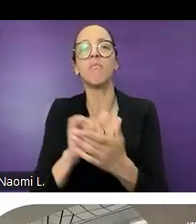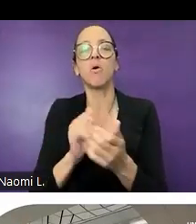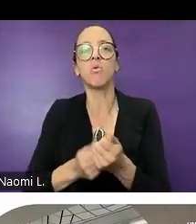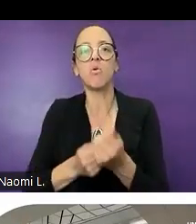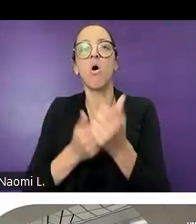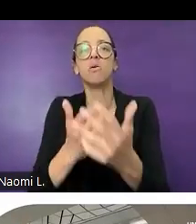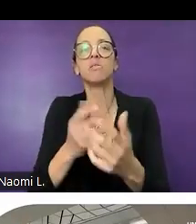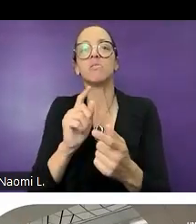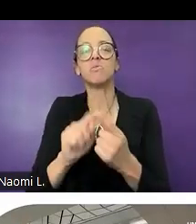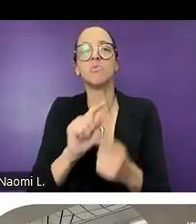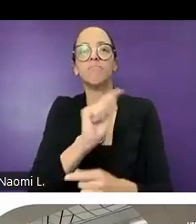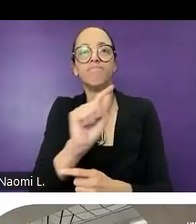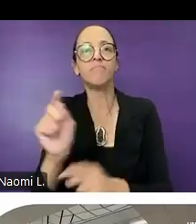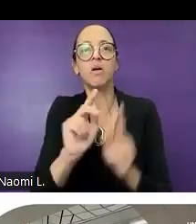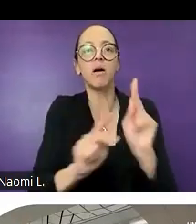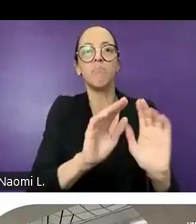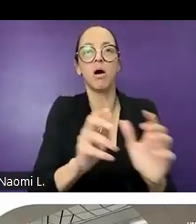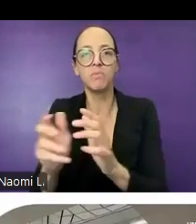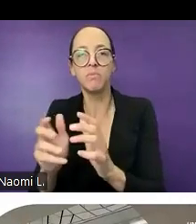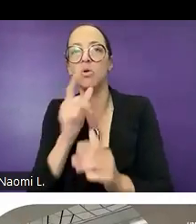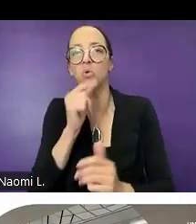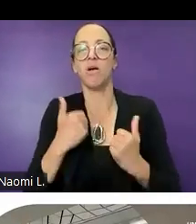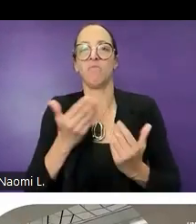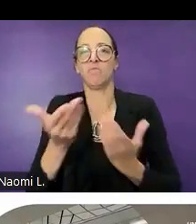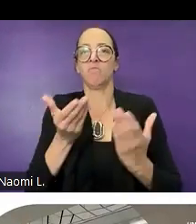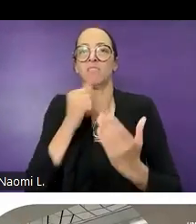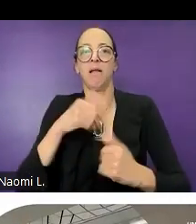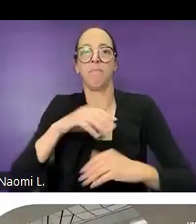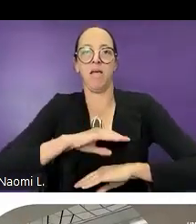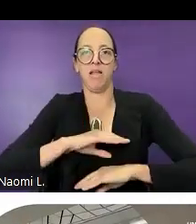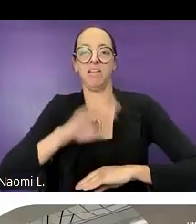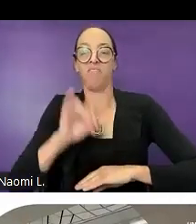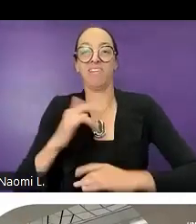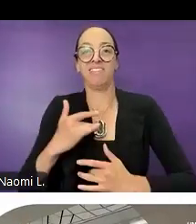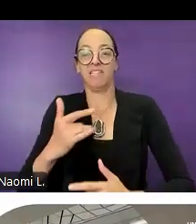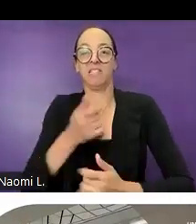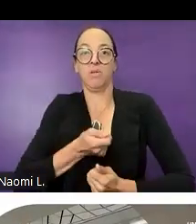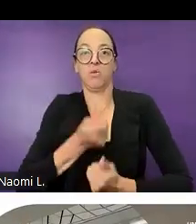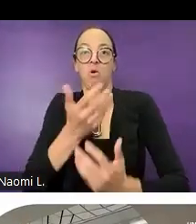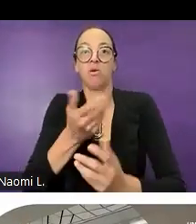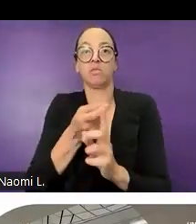potentially as a result of inadequate financial support. Next slide.